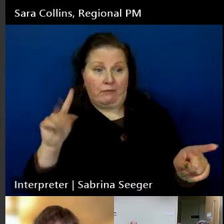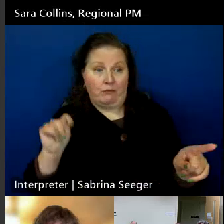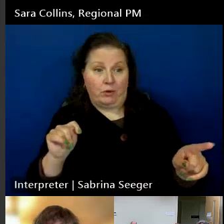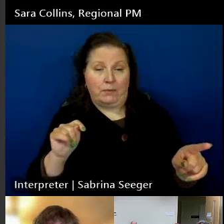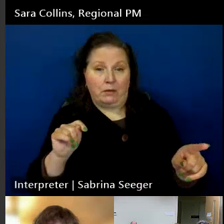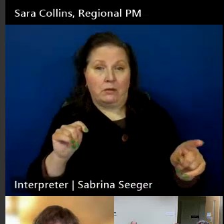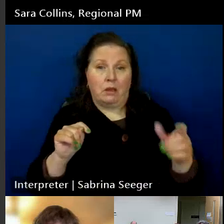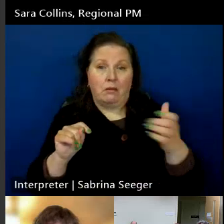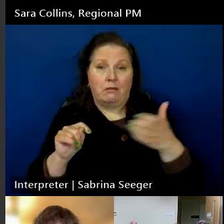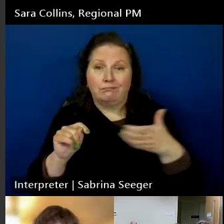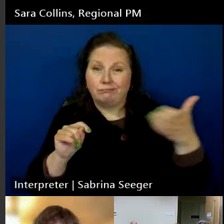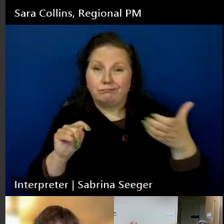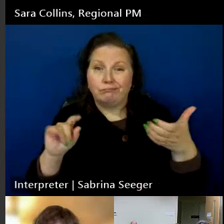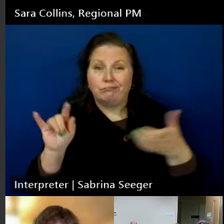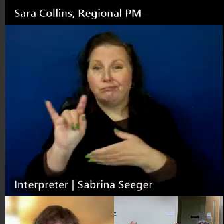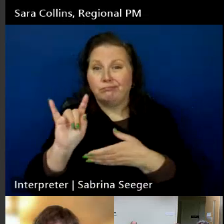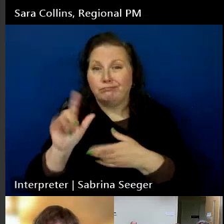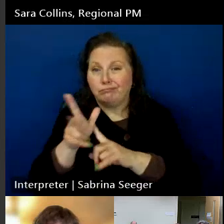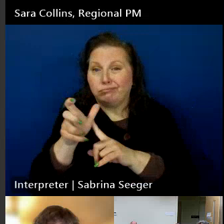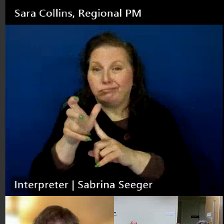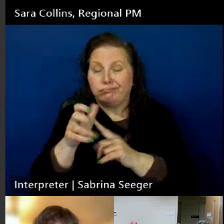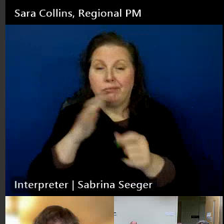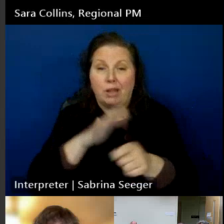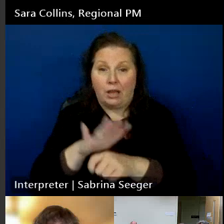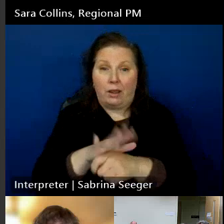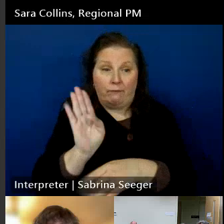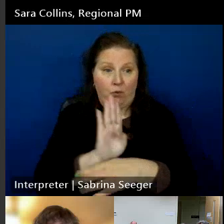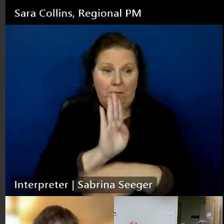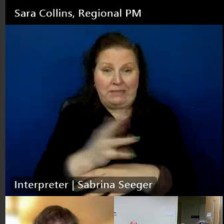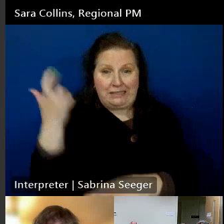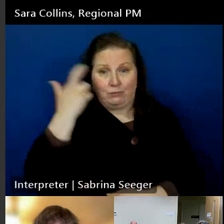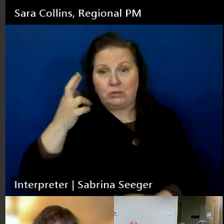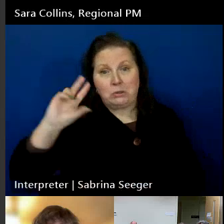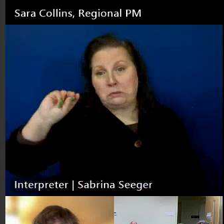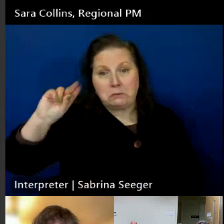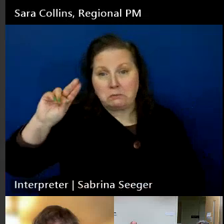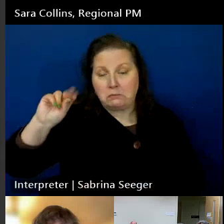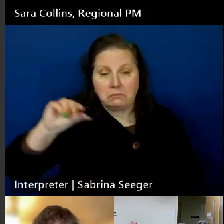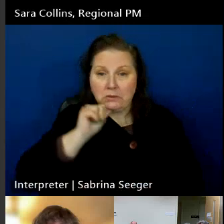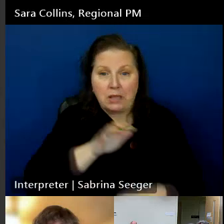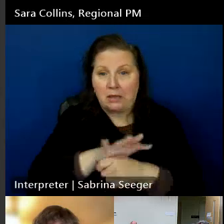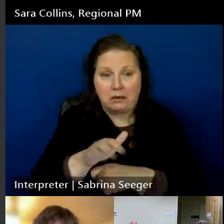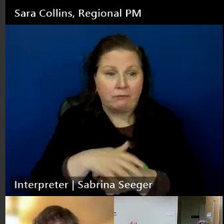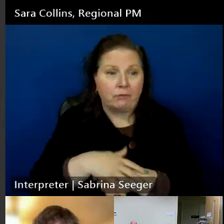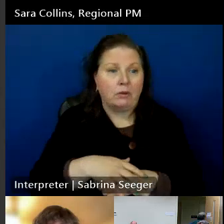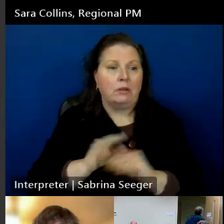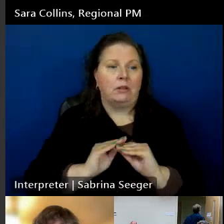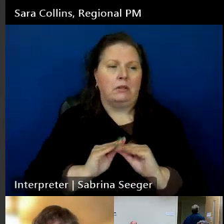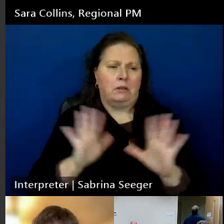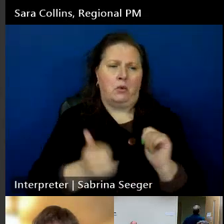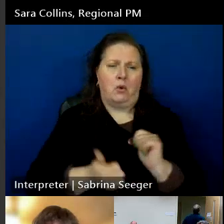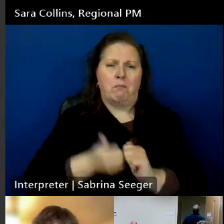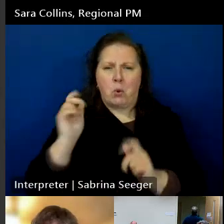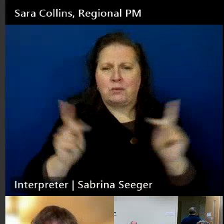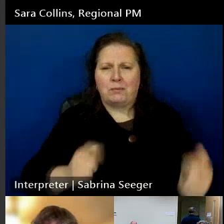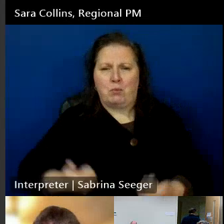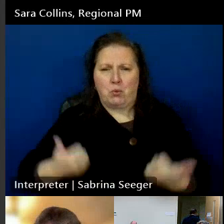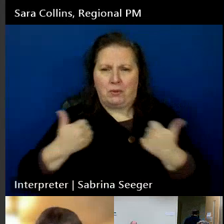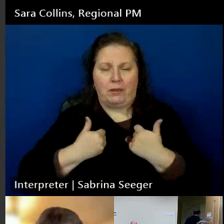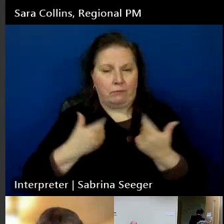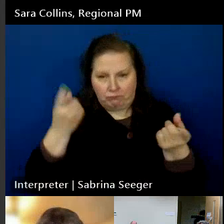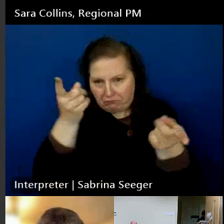wireless coverage is adequate for their business needs. And a clear majority of residents strongly agreed